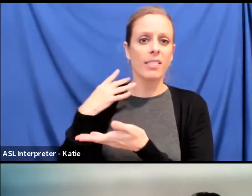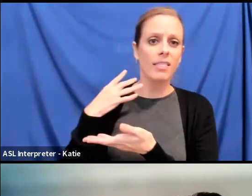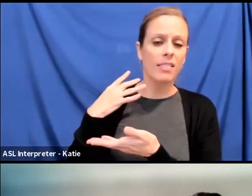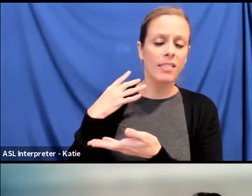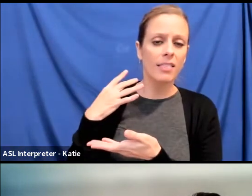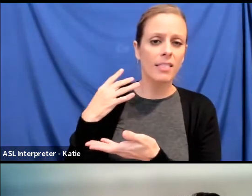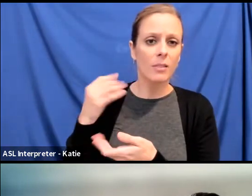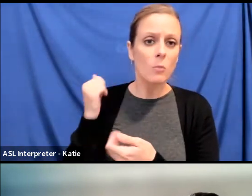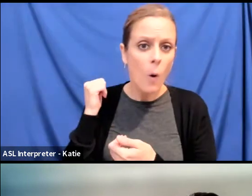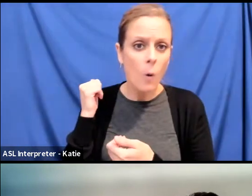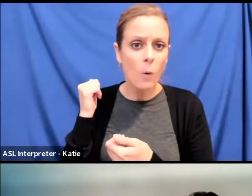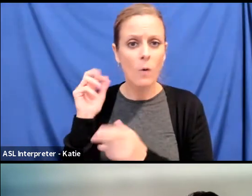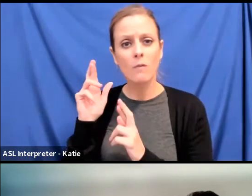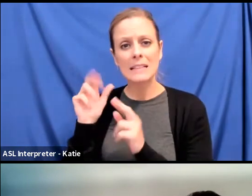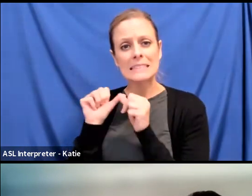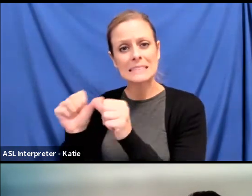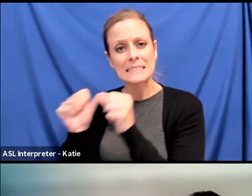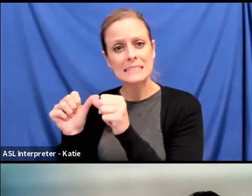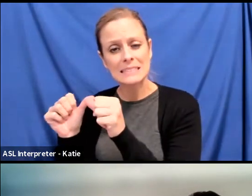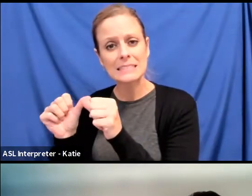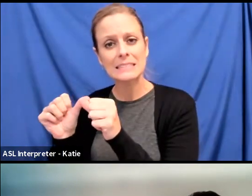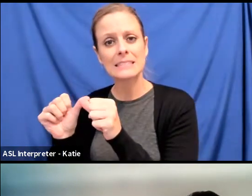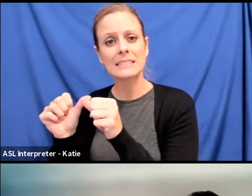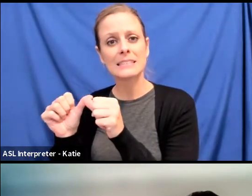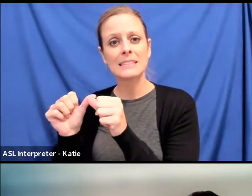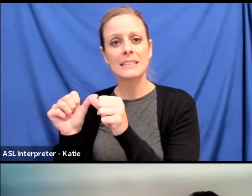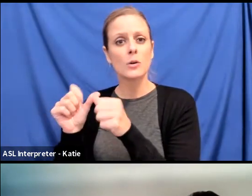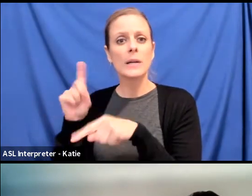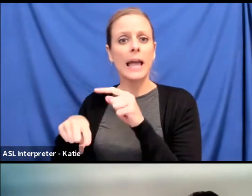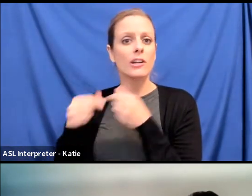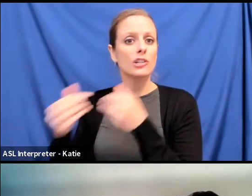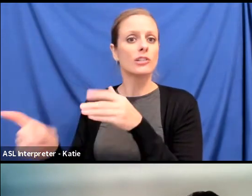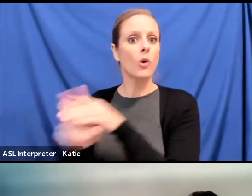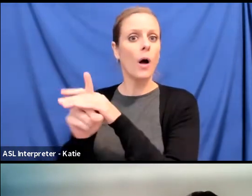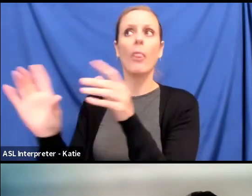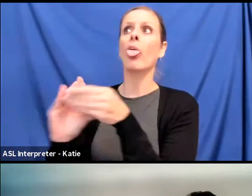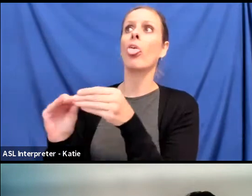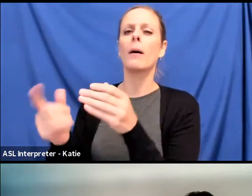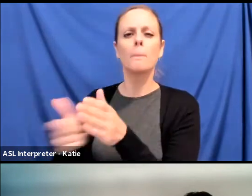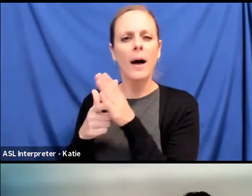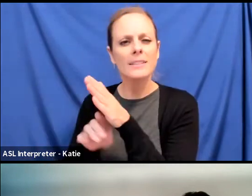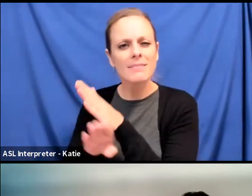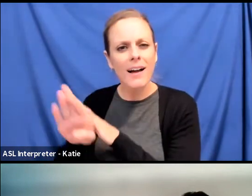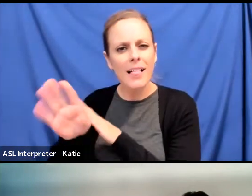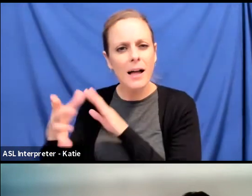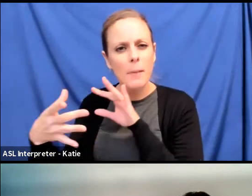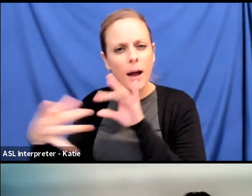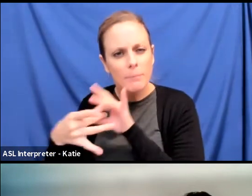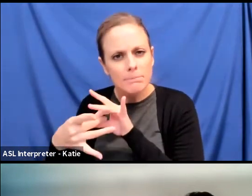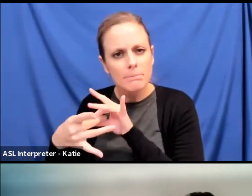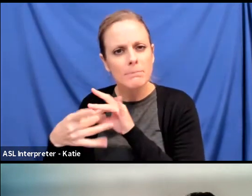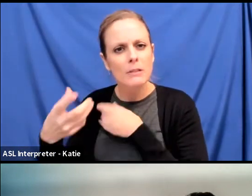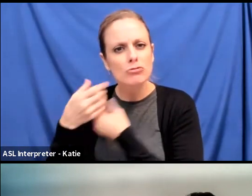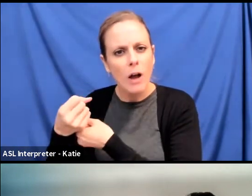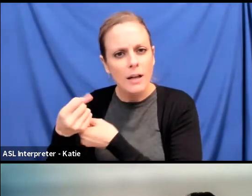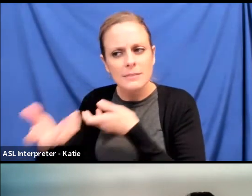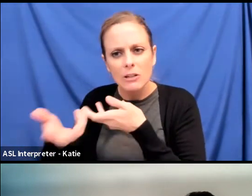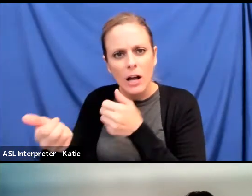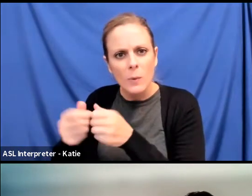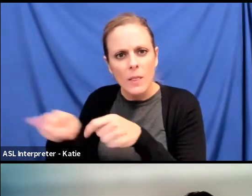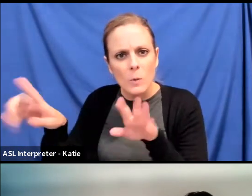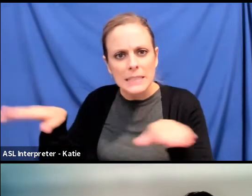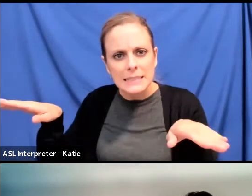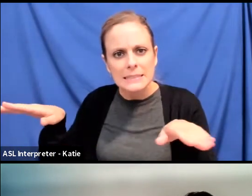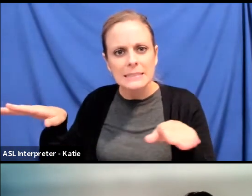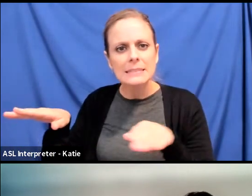scenarios before we have a chance to really start to interact with some of the kids and hopefully be a positive